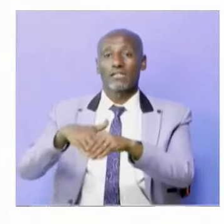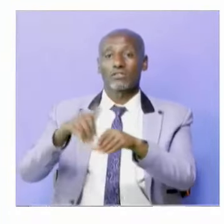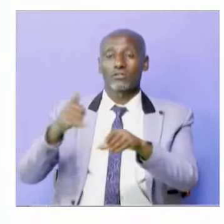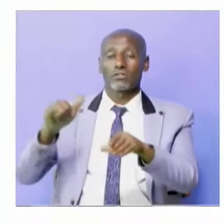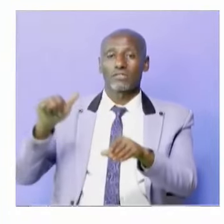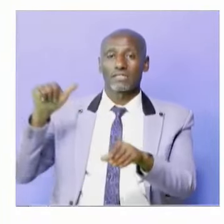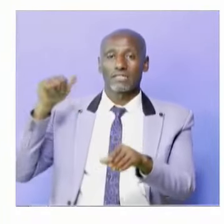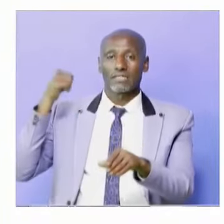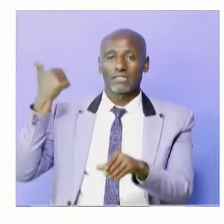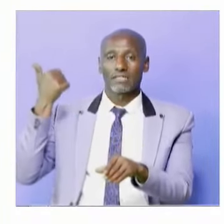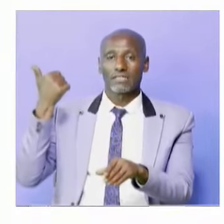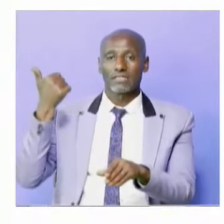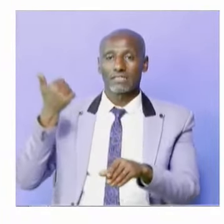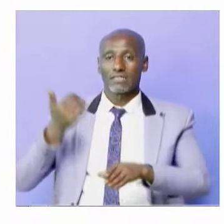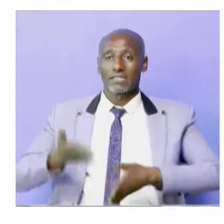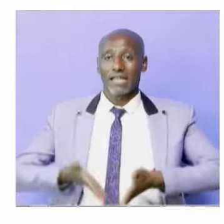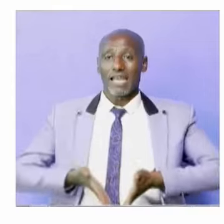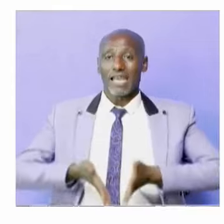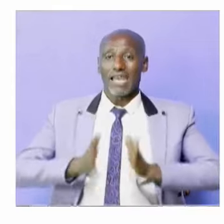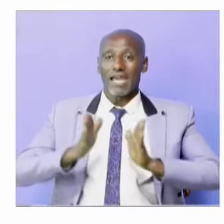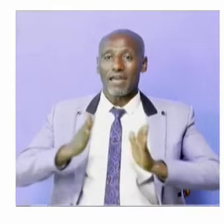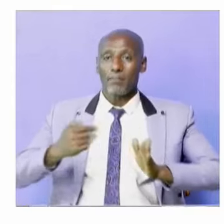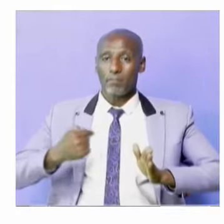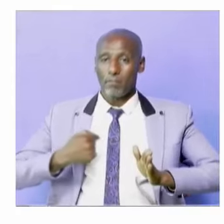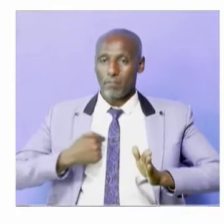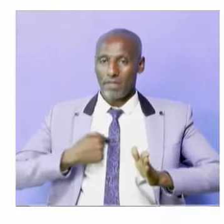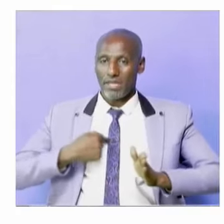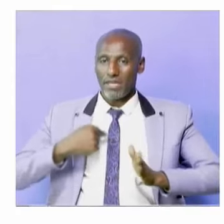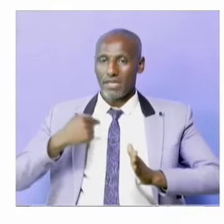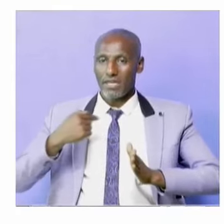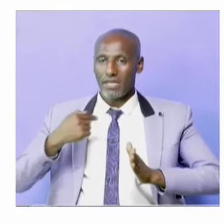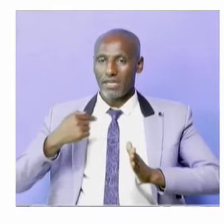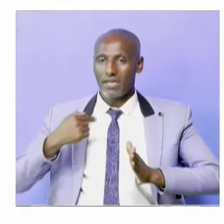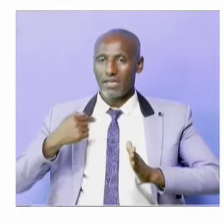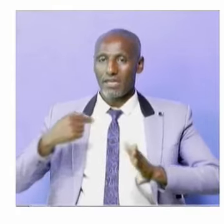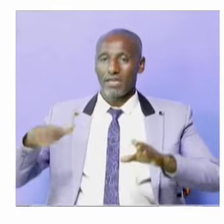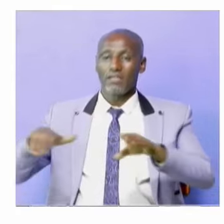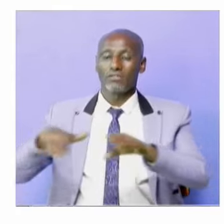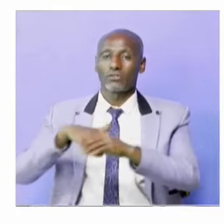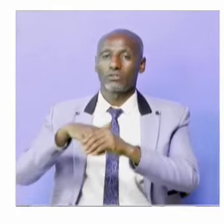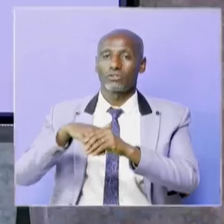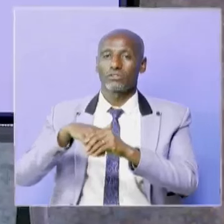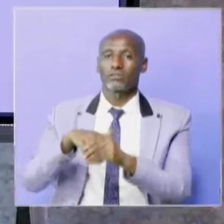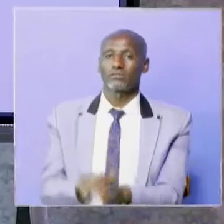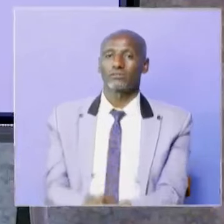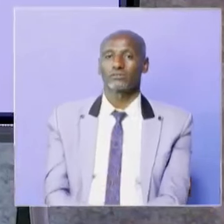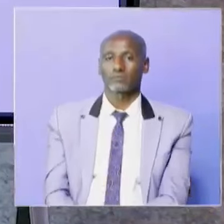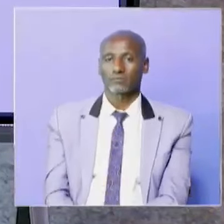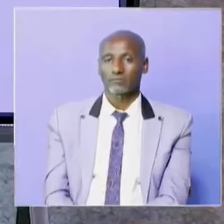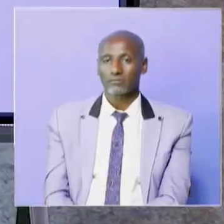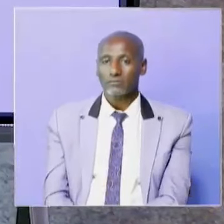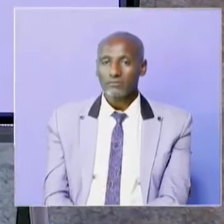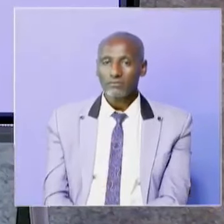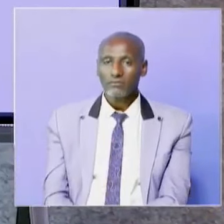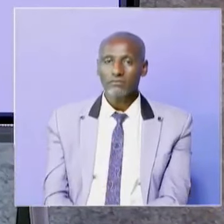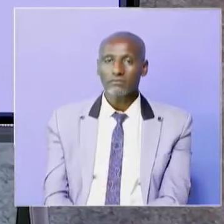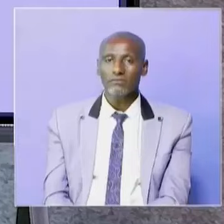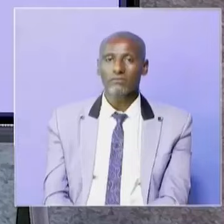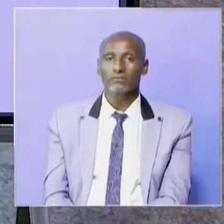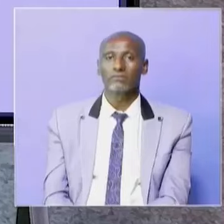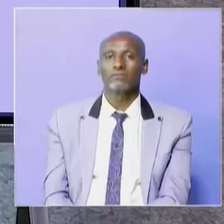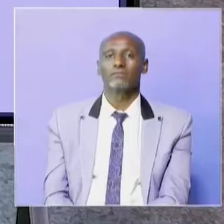introducing others, okay, by starting from let me introduce. Maybe in such kinds of words we can use,